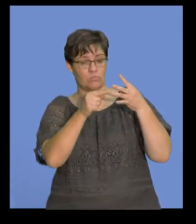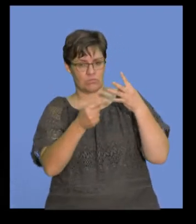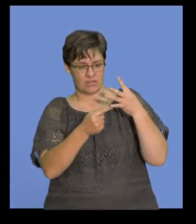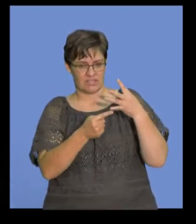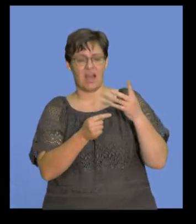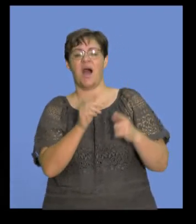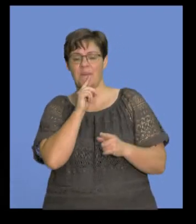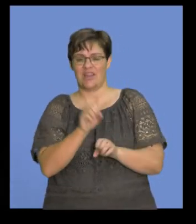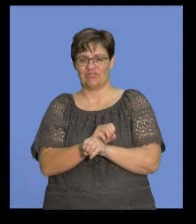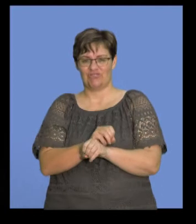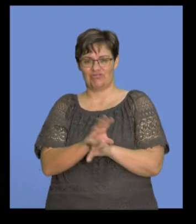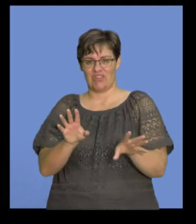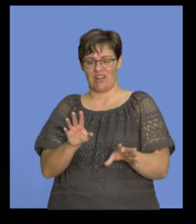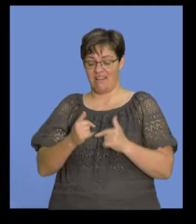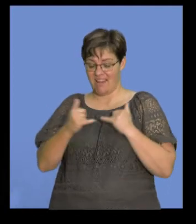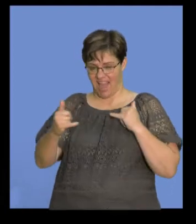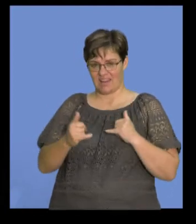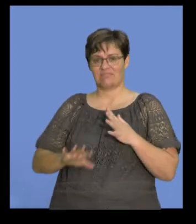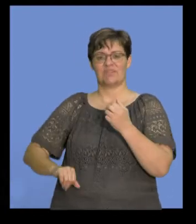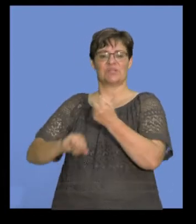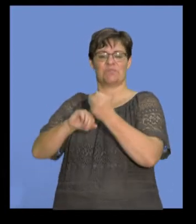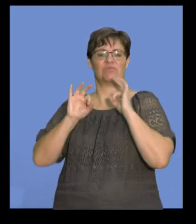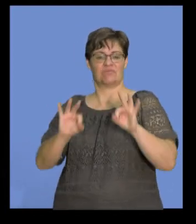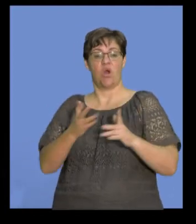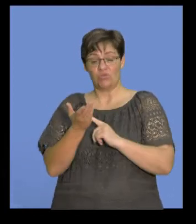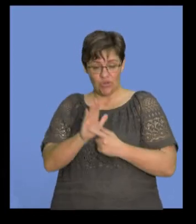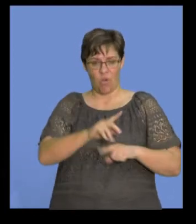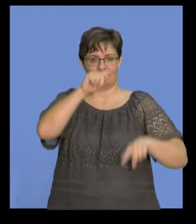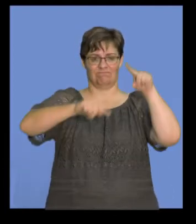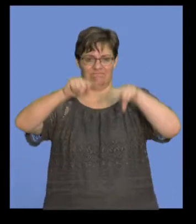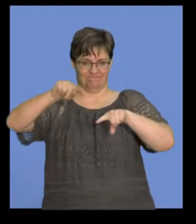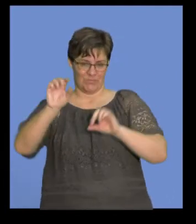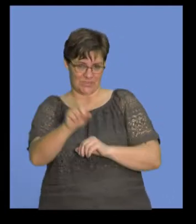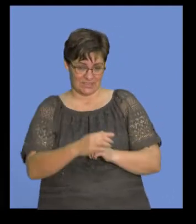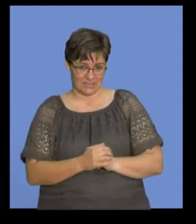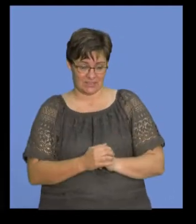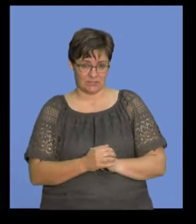collected can support a general line which shows a trend.